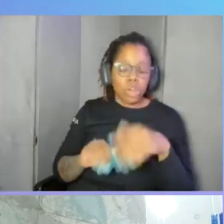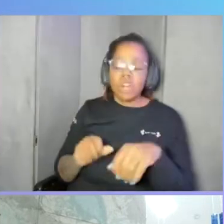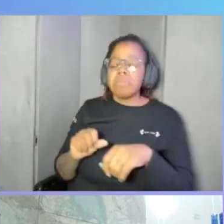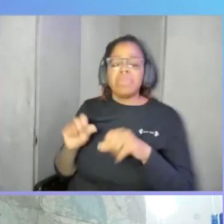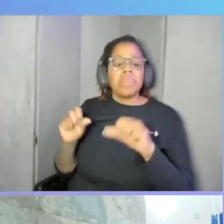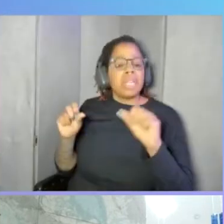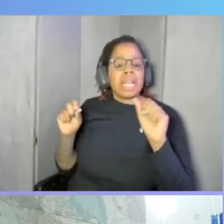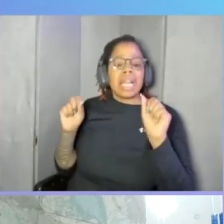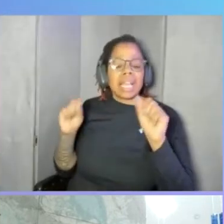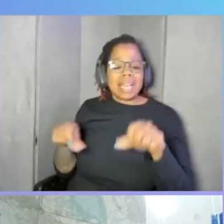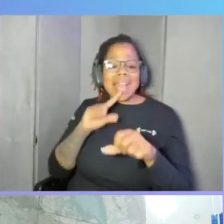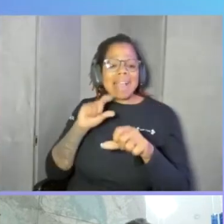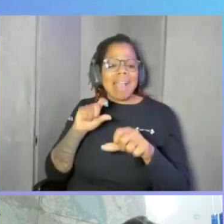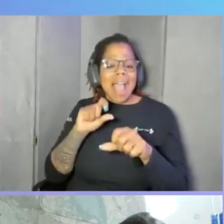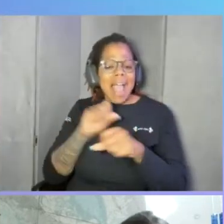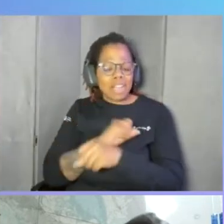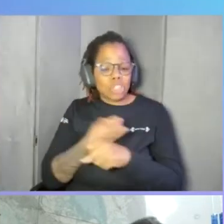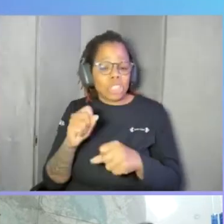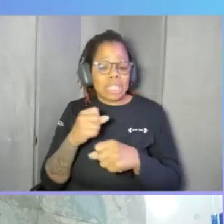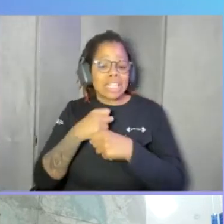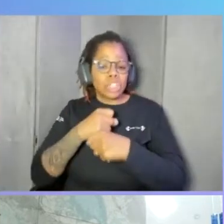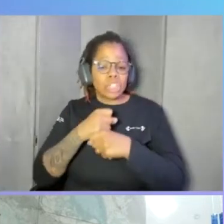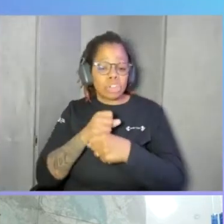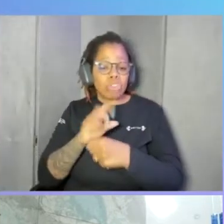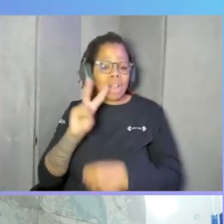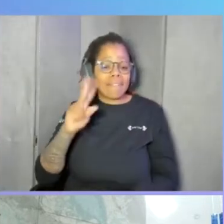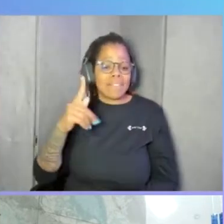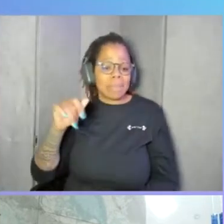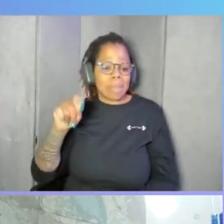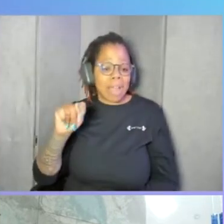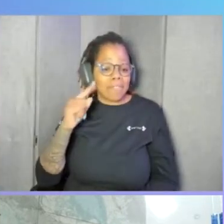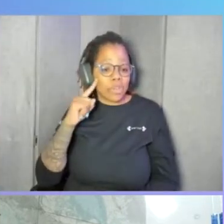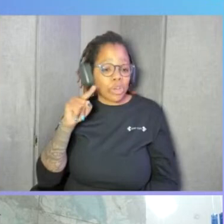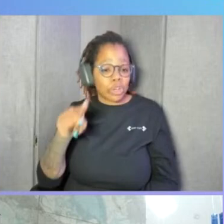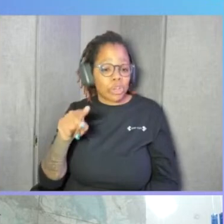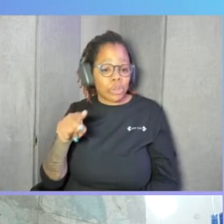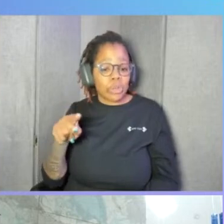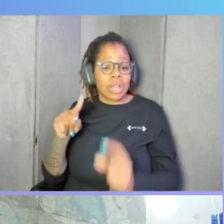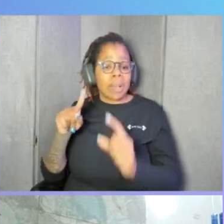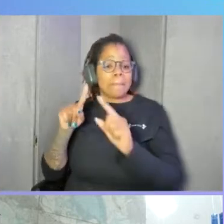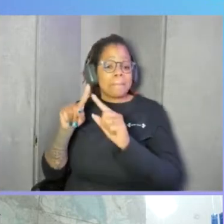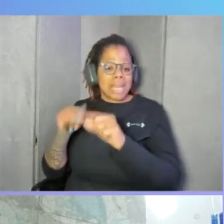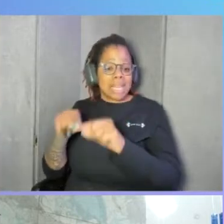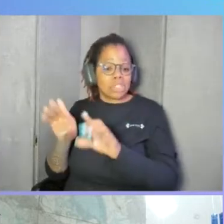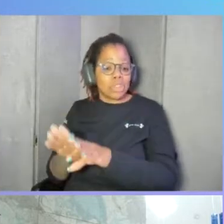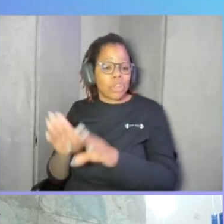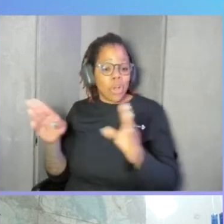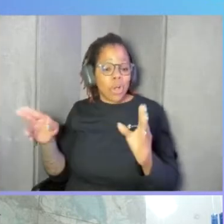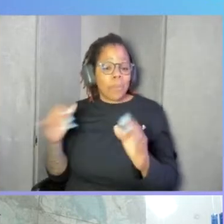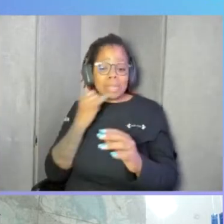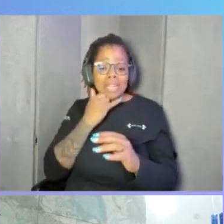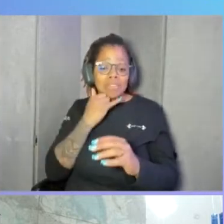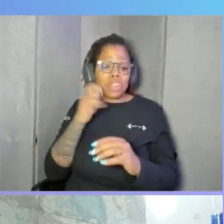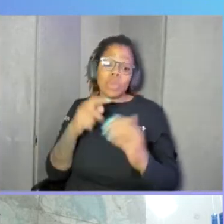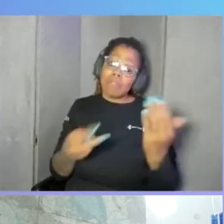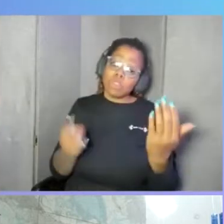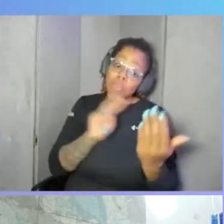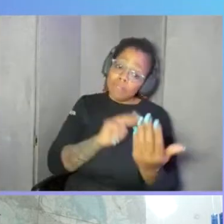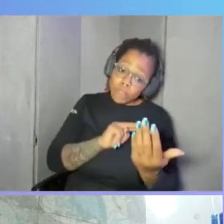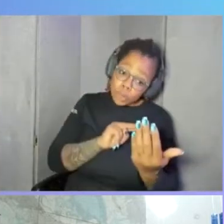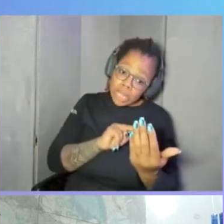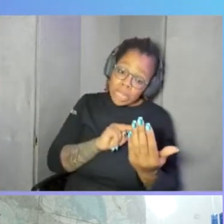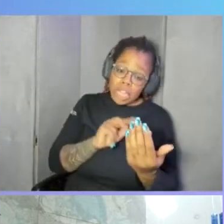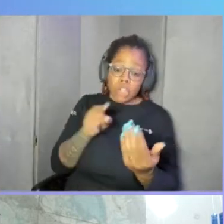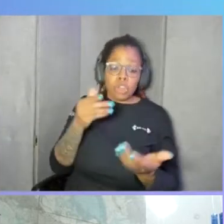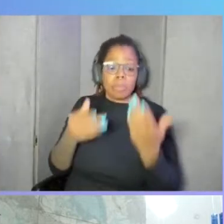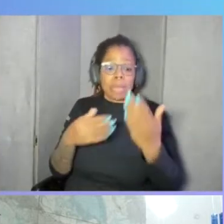actually generate a VPAT for you based on the open defects. Now, you have to go through and review it. You might